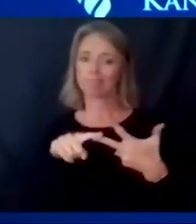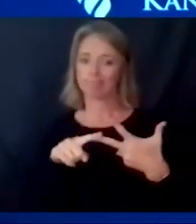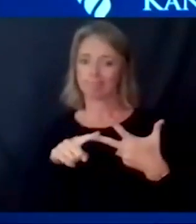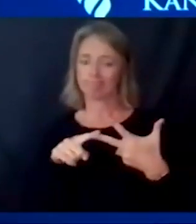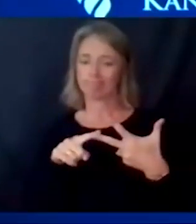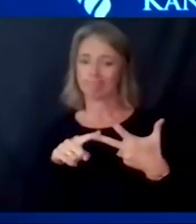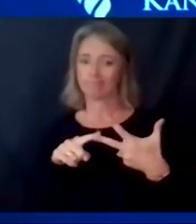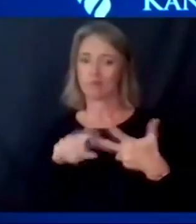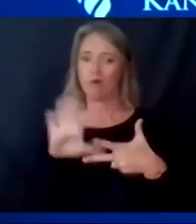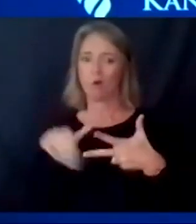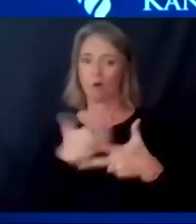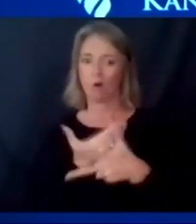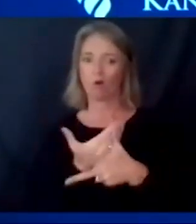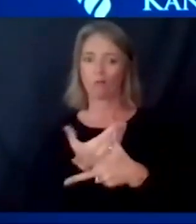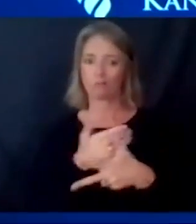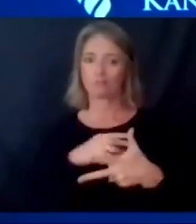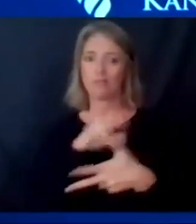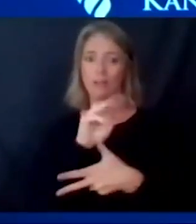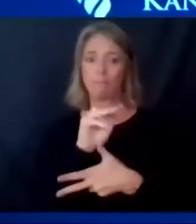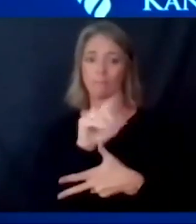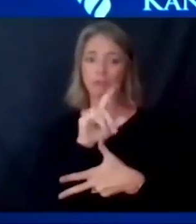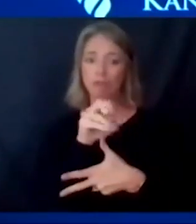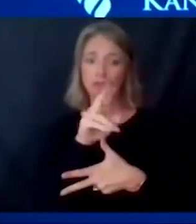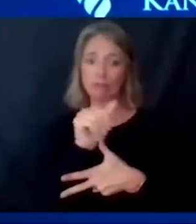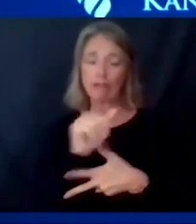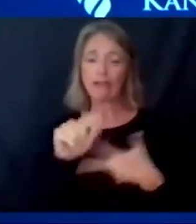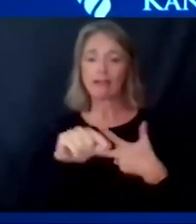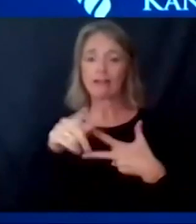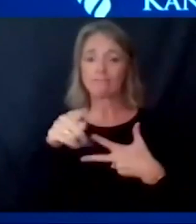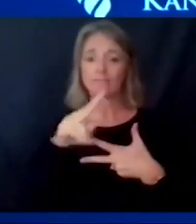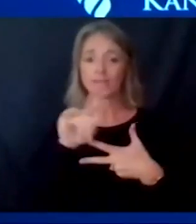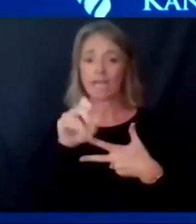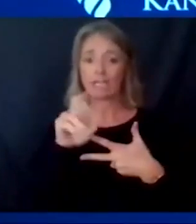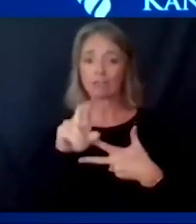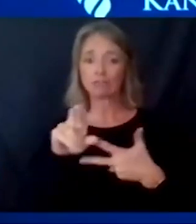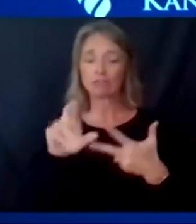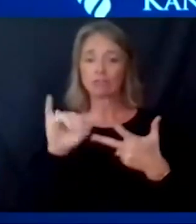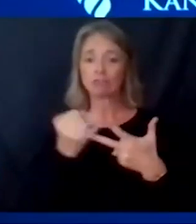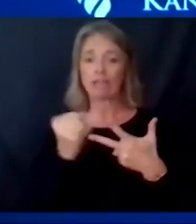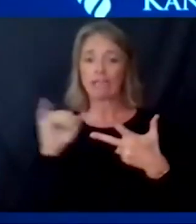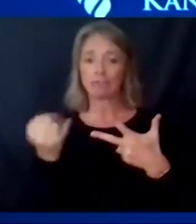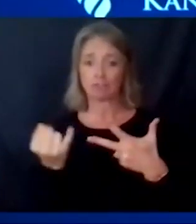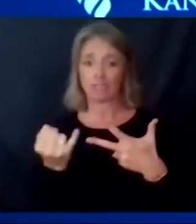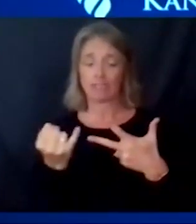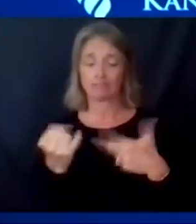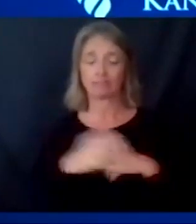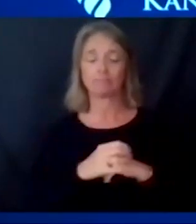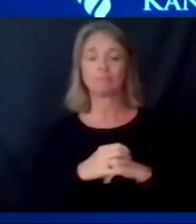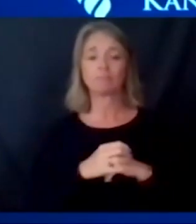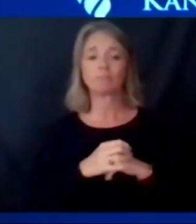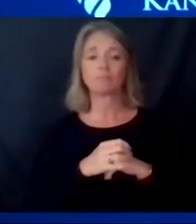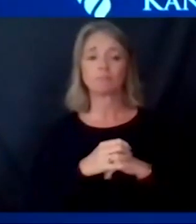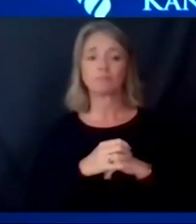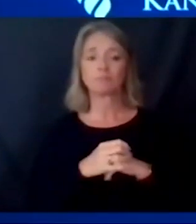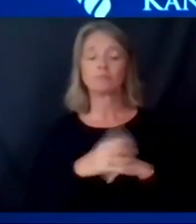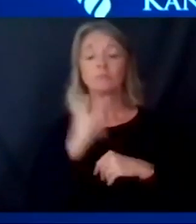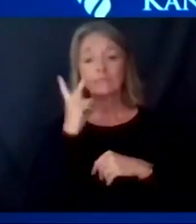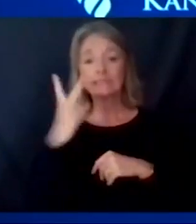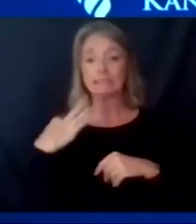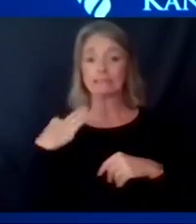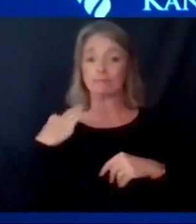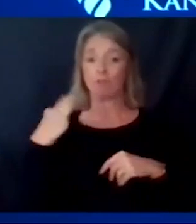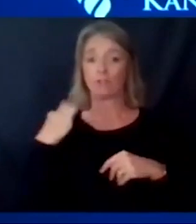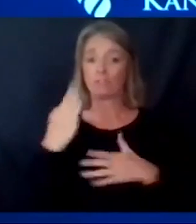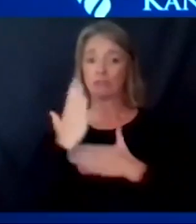we've not reviewed that evidence. They did talk about a fairly small number of patients they tracked out of their volunteers. I think the number I saw today was like